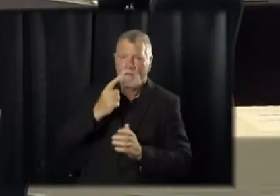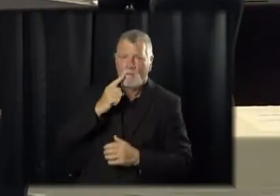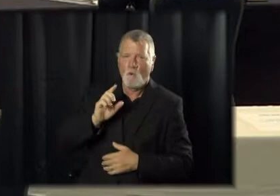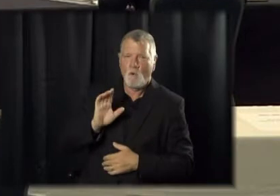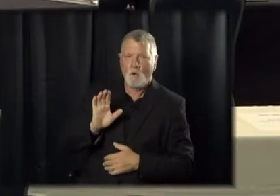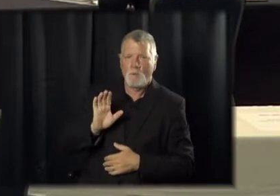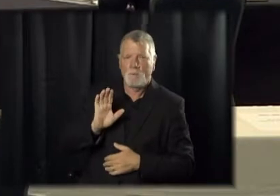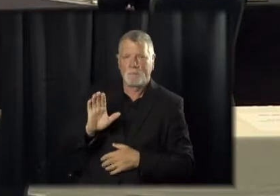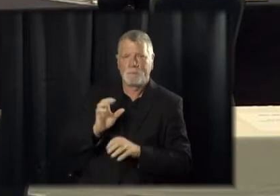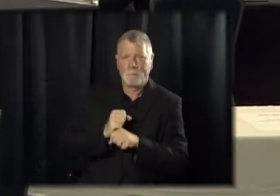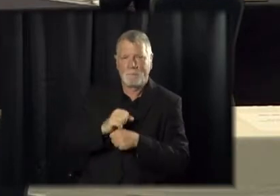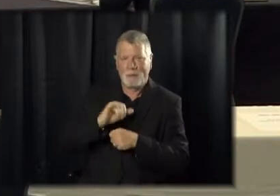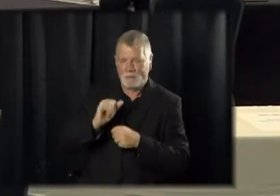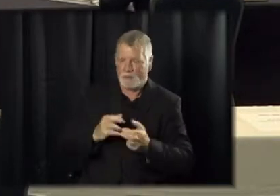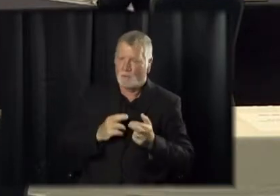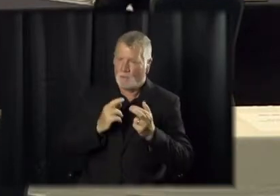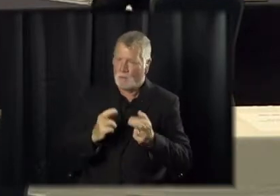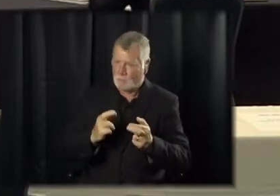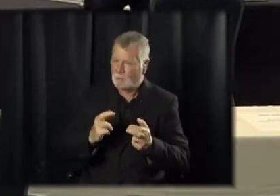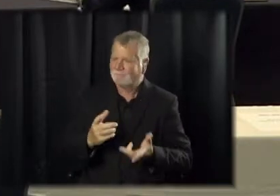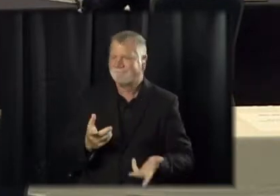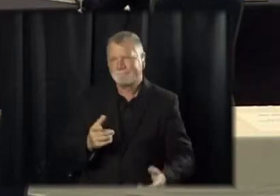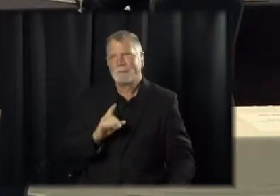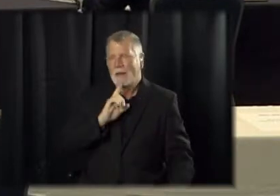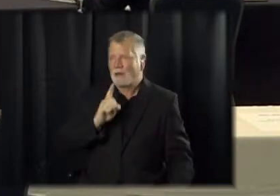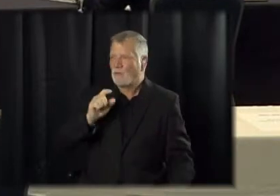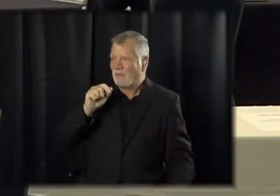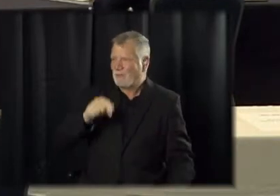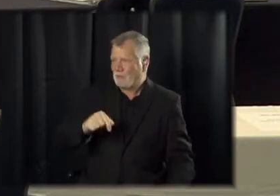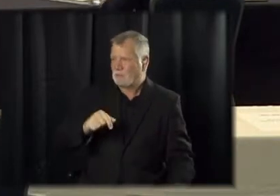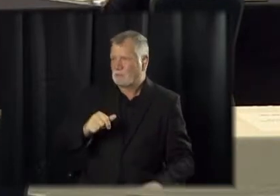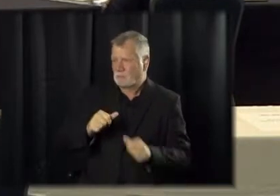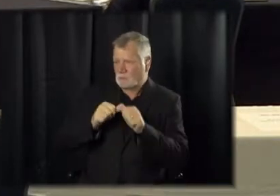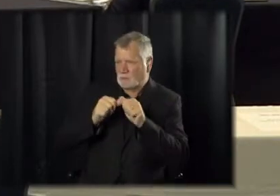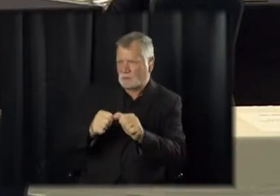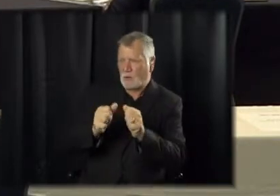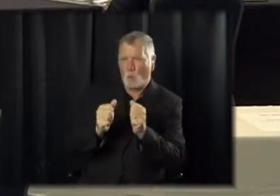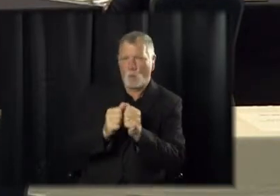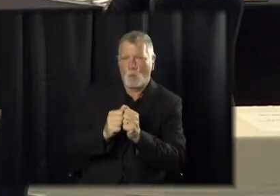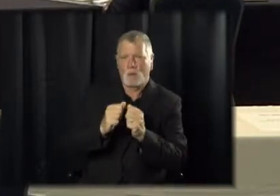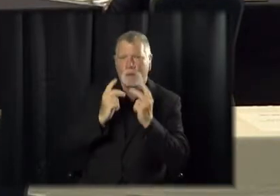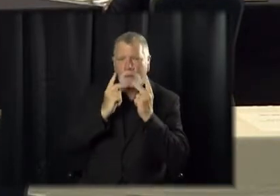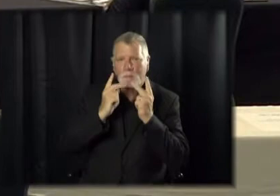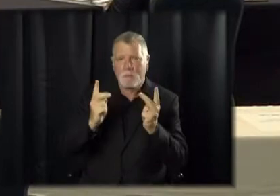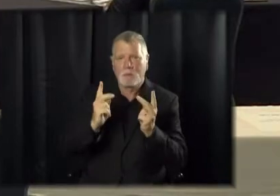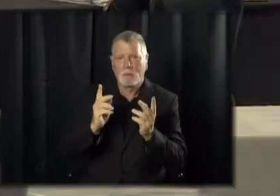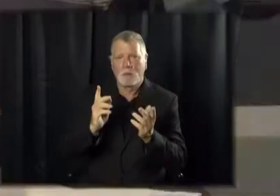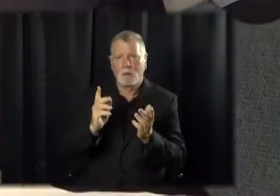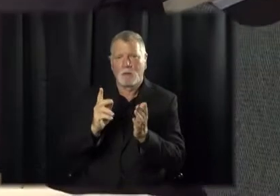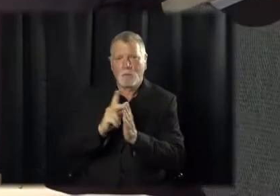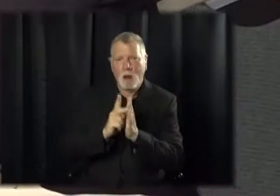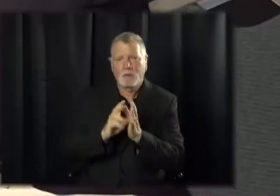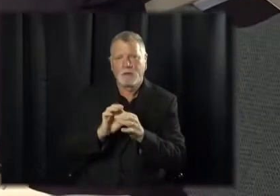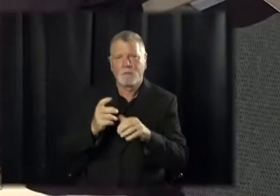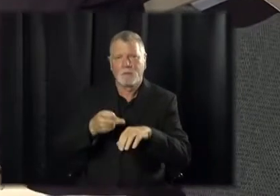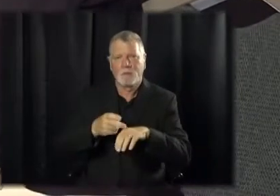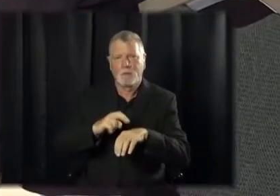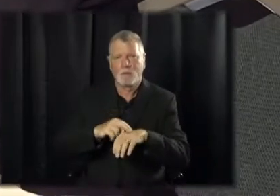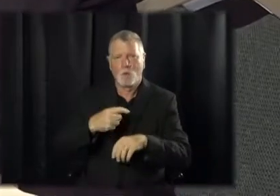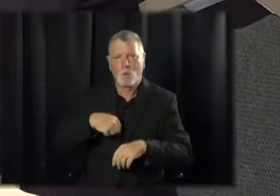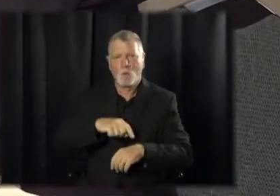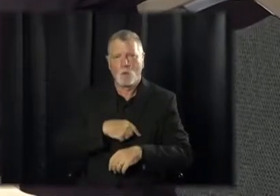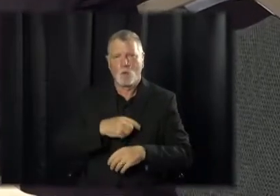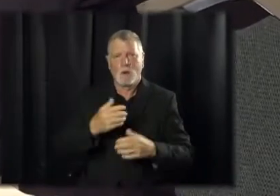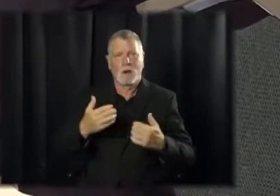for making this recommendation. Actually, this is consistent with the public policy of the government of Puerto Rico. We